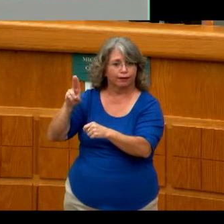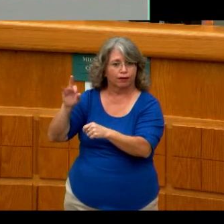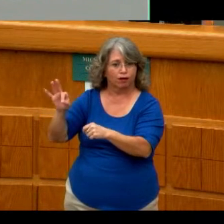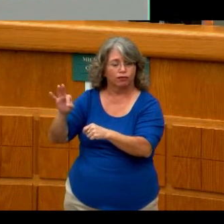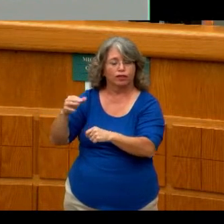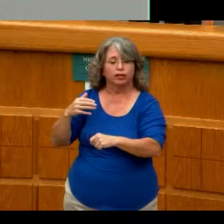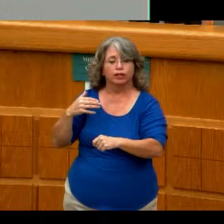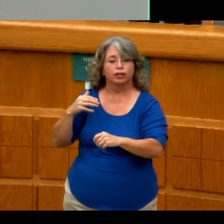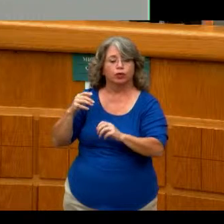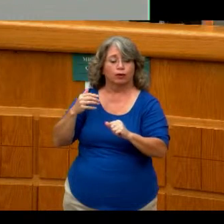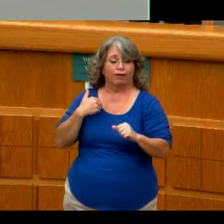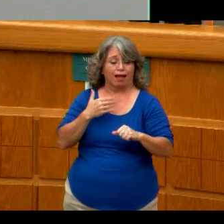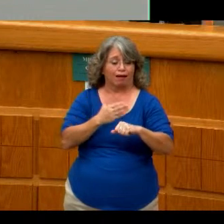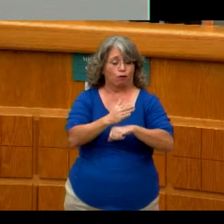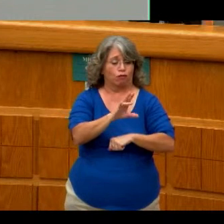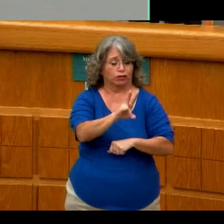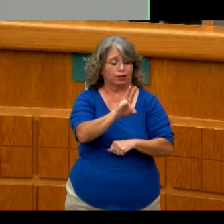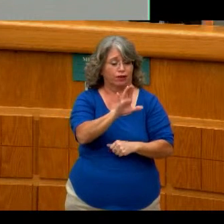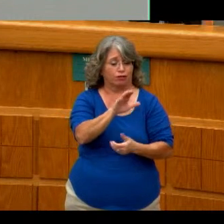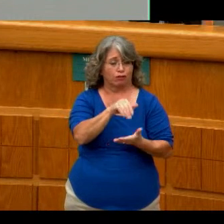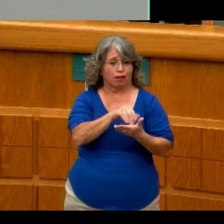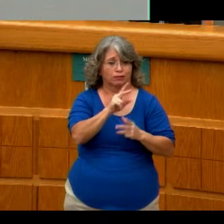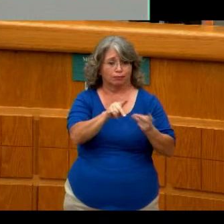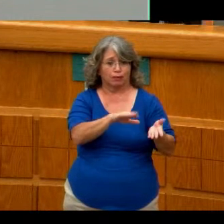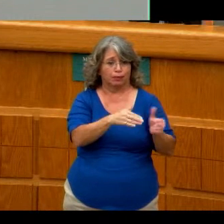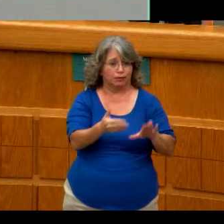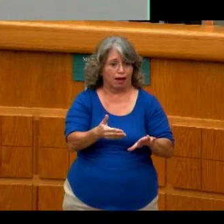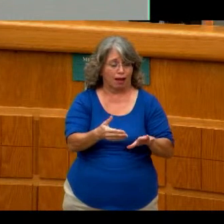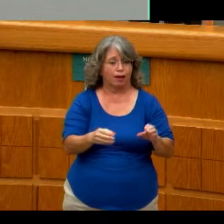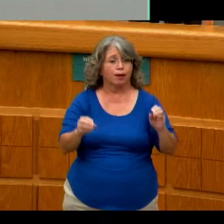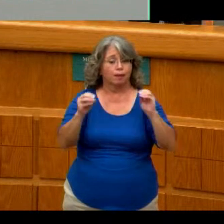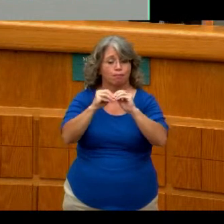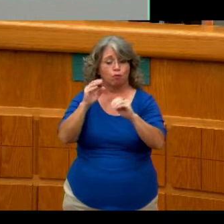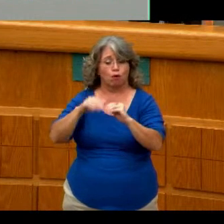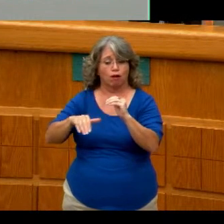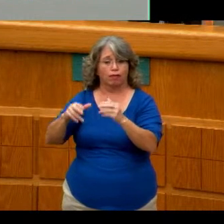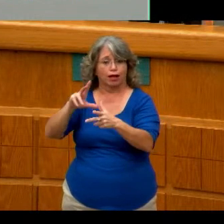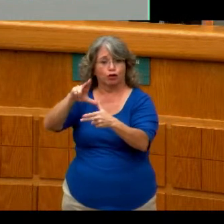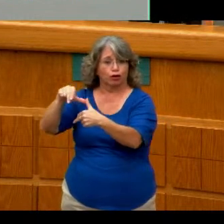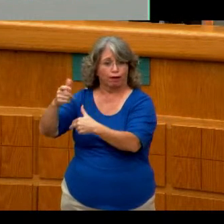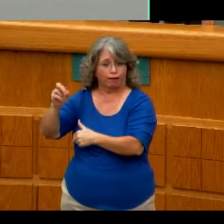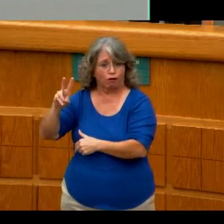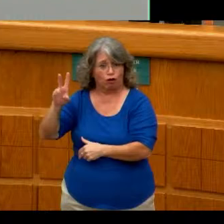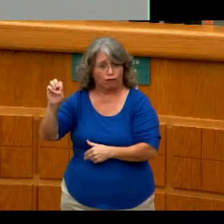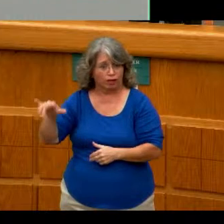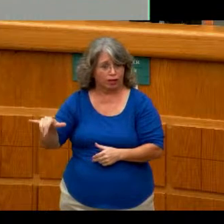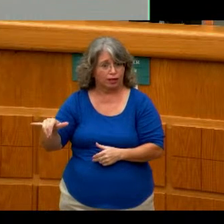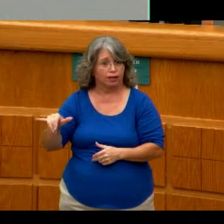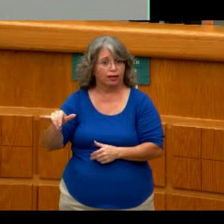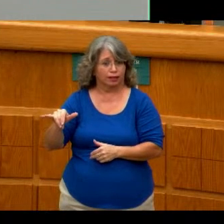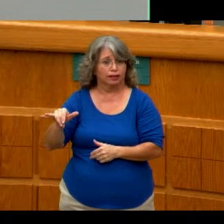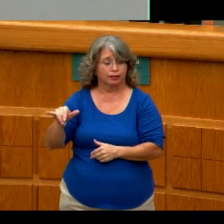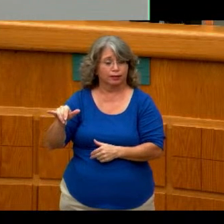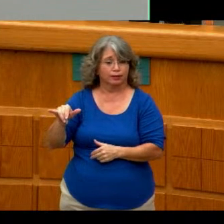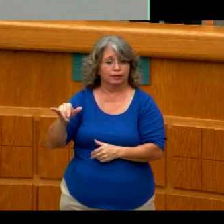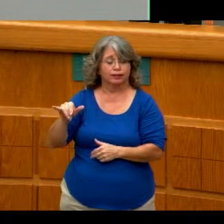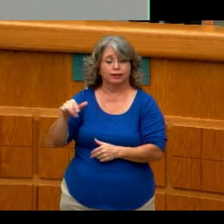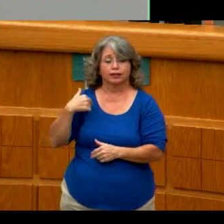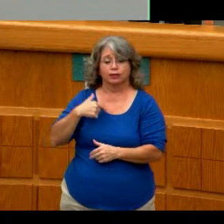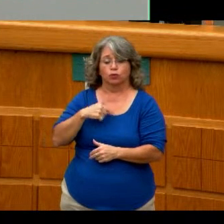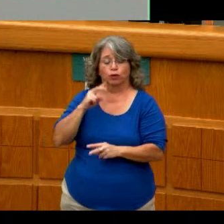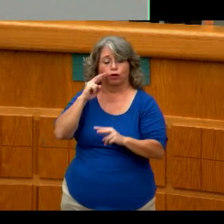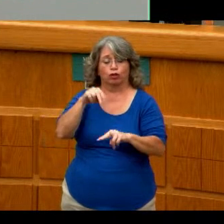died in Hurricane Harvey, and I know that that's a lot, but we had over 700 people die from coronavirus in the coastal bend so